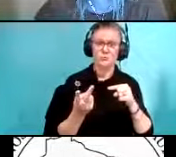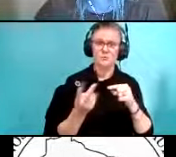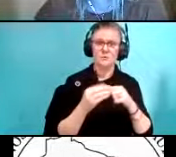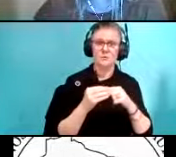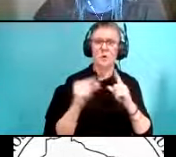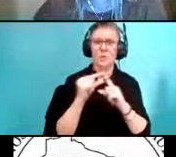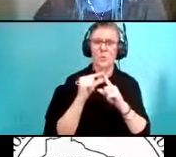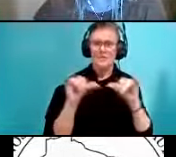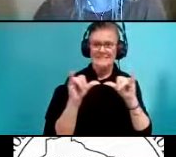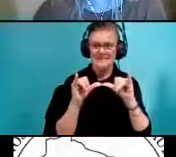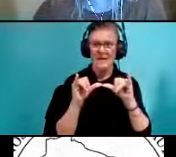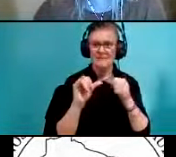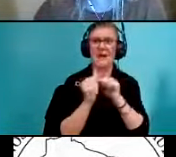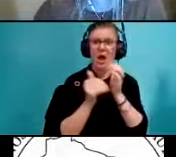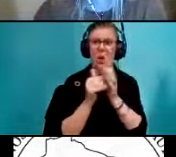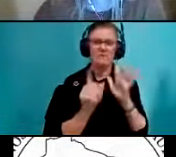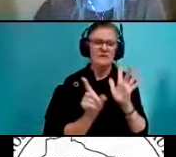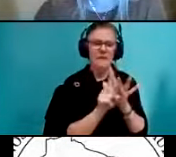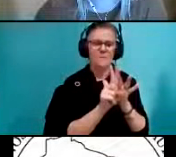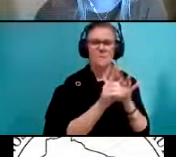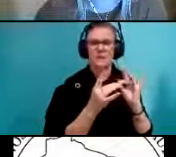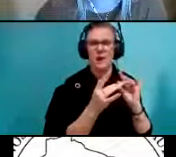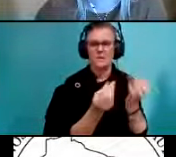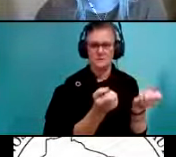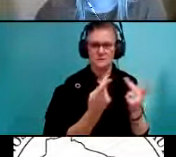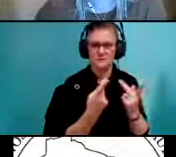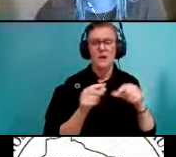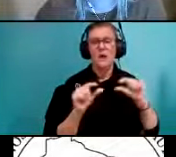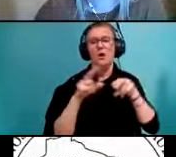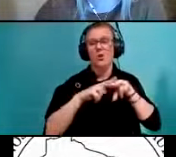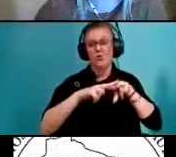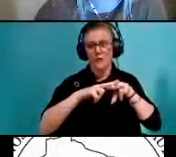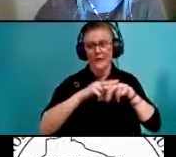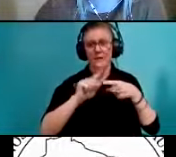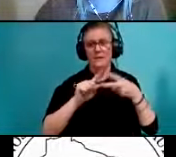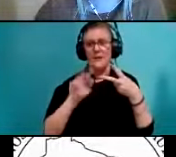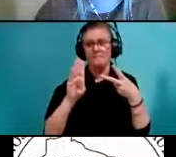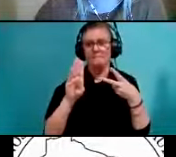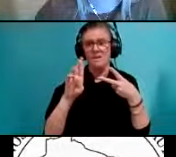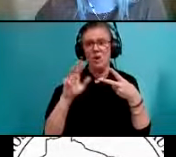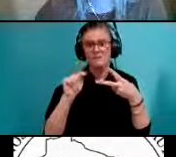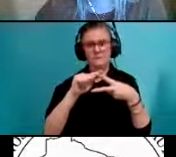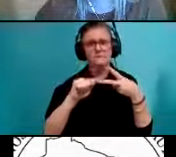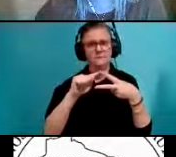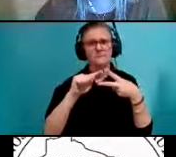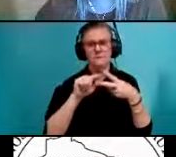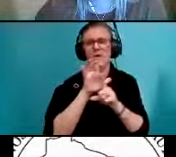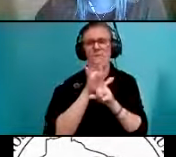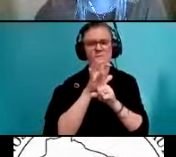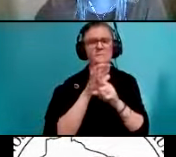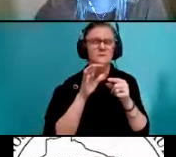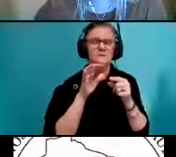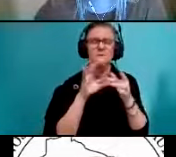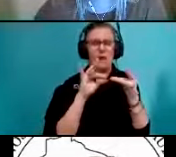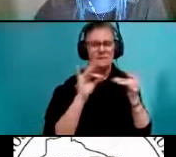word represents how many times it came up in the public comments. Rail and BRT both stand out as frequent comments.